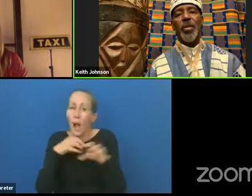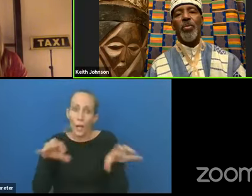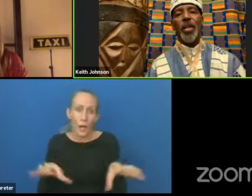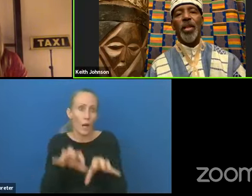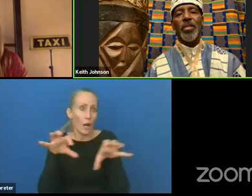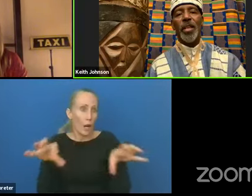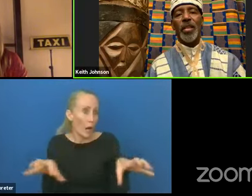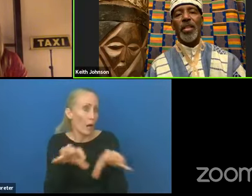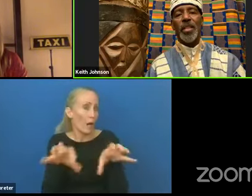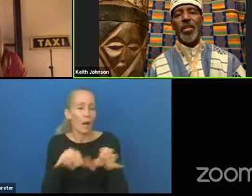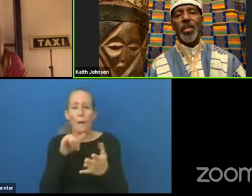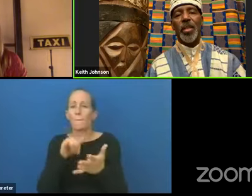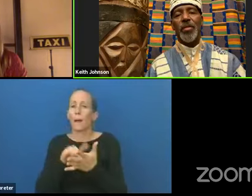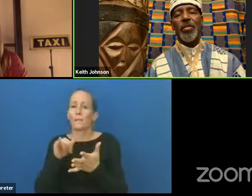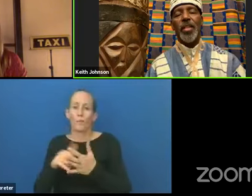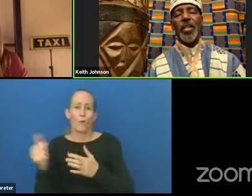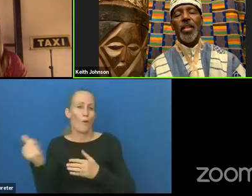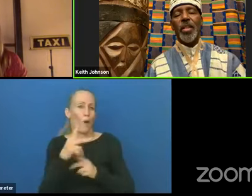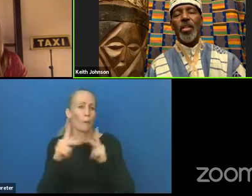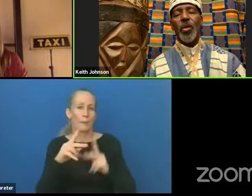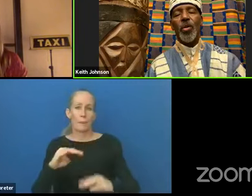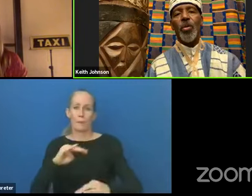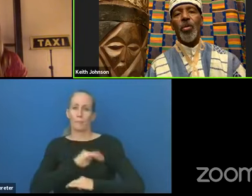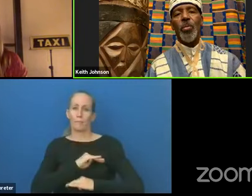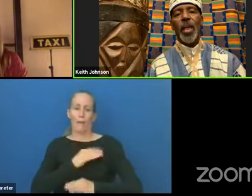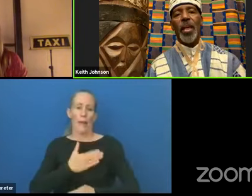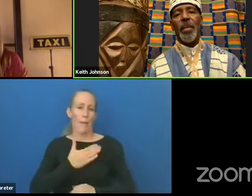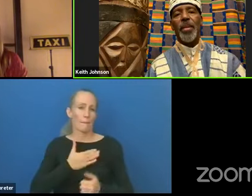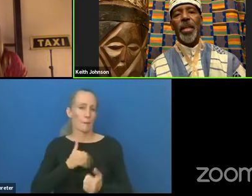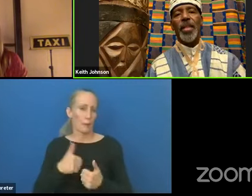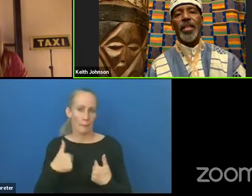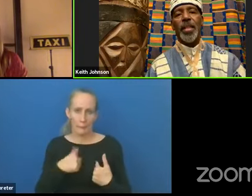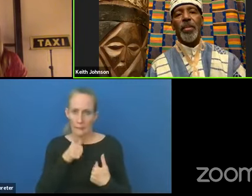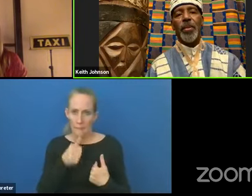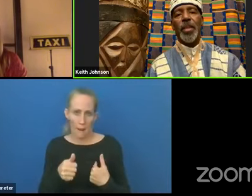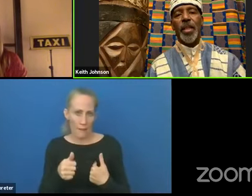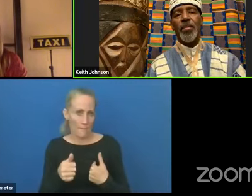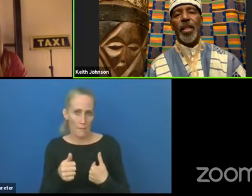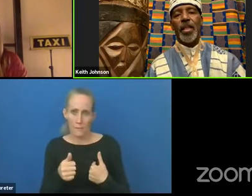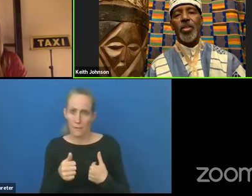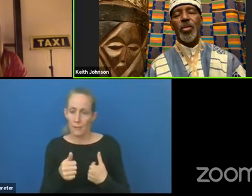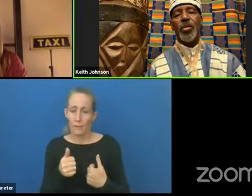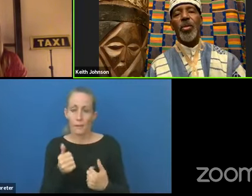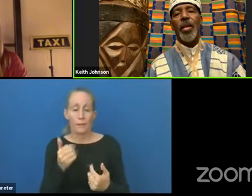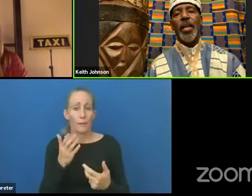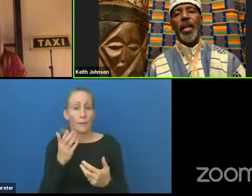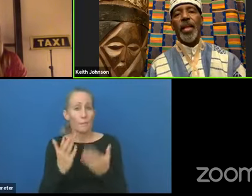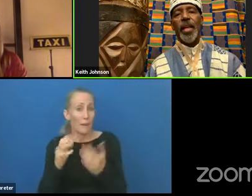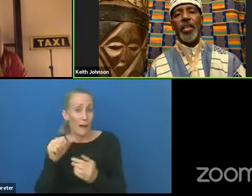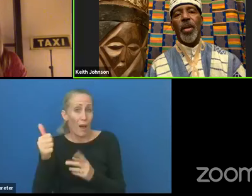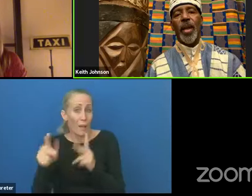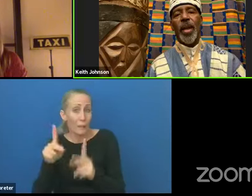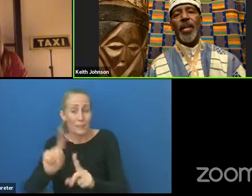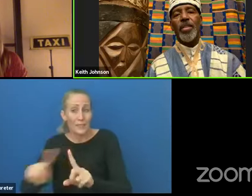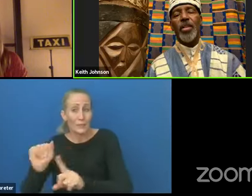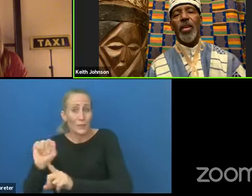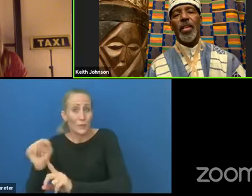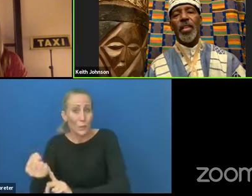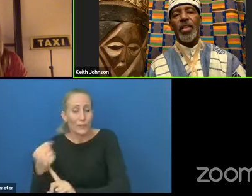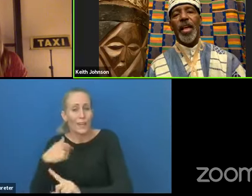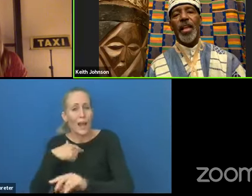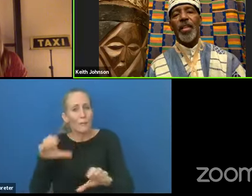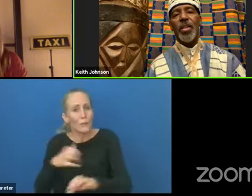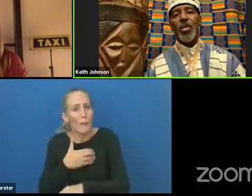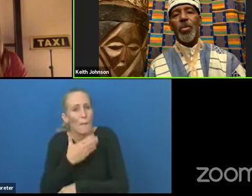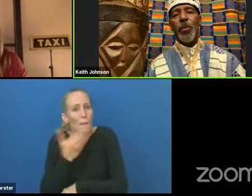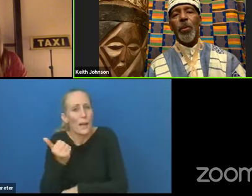better for someone else other than yourself, who may not be in the same predicament as you. And that's what I had to learn,